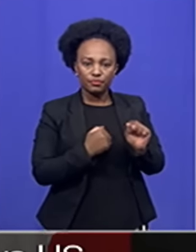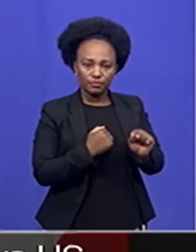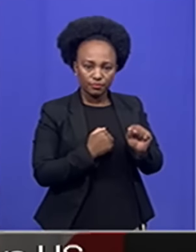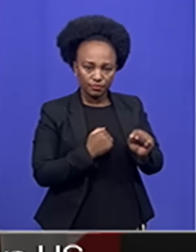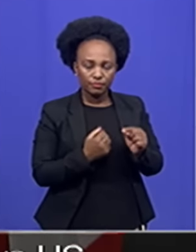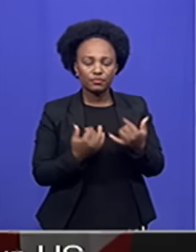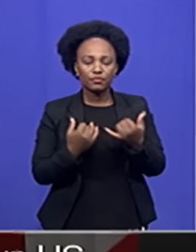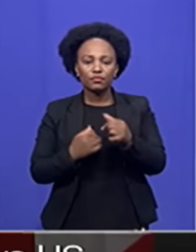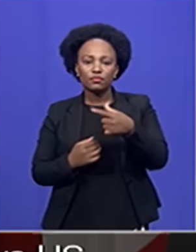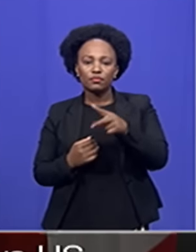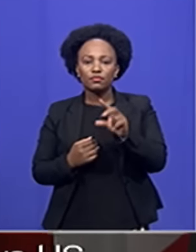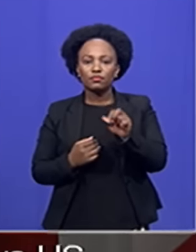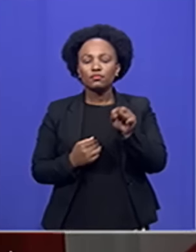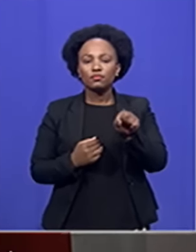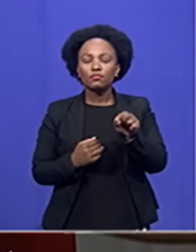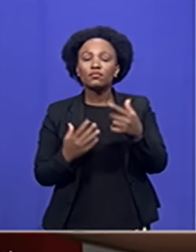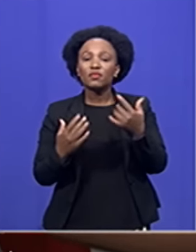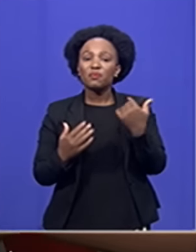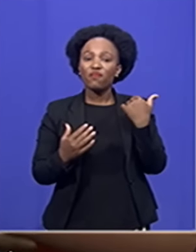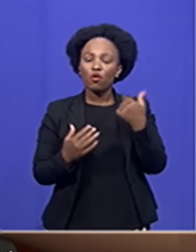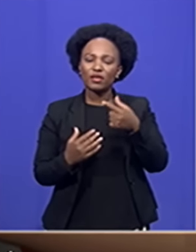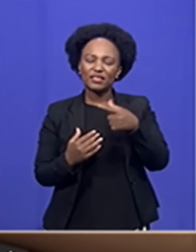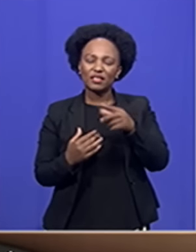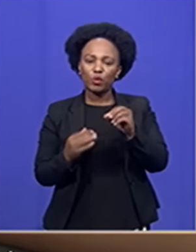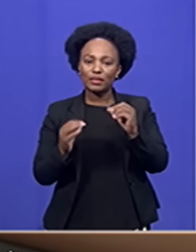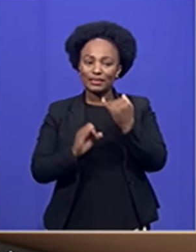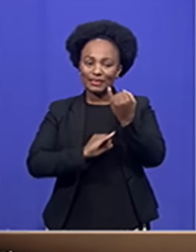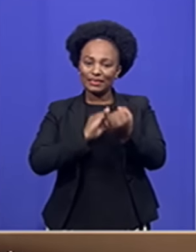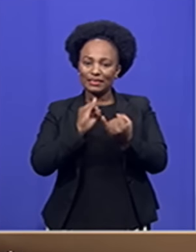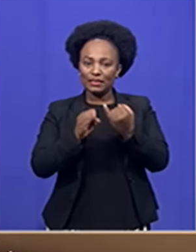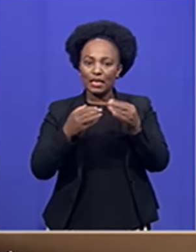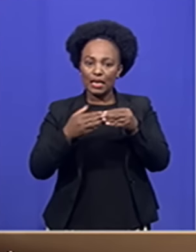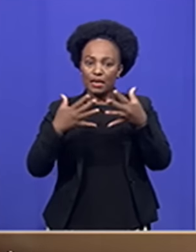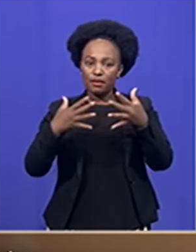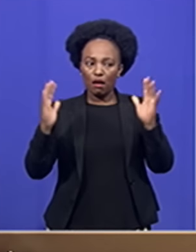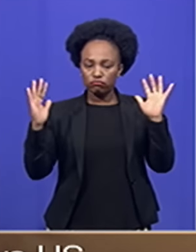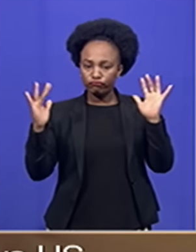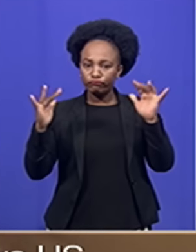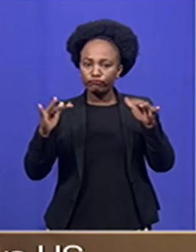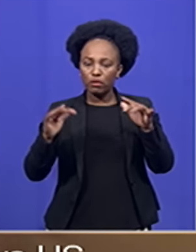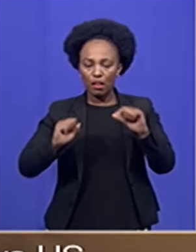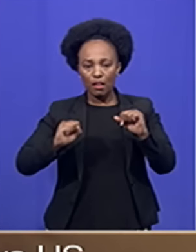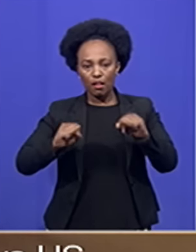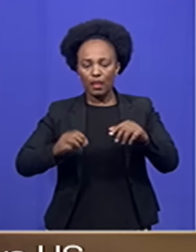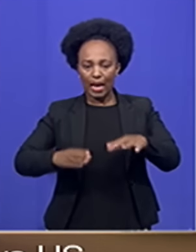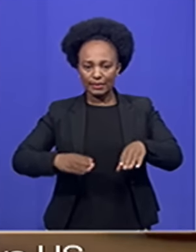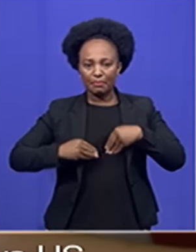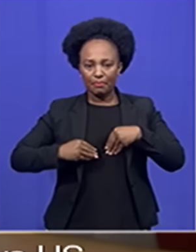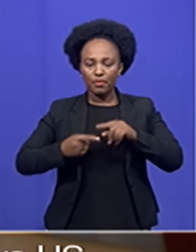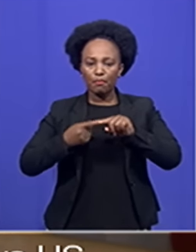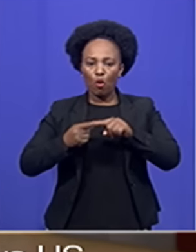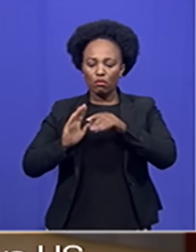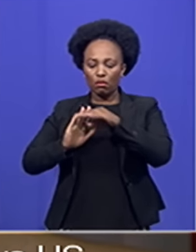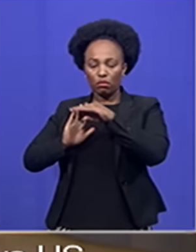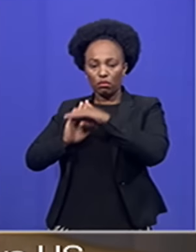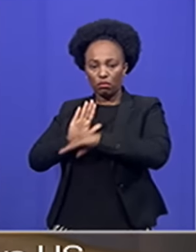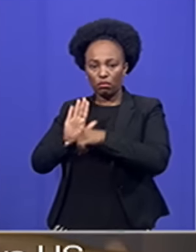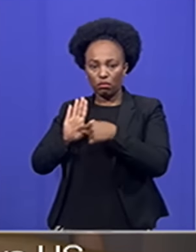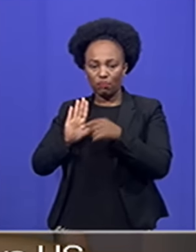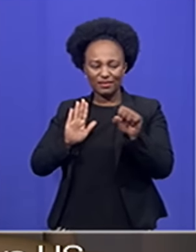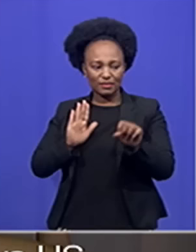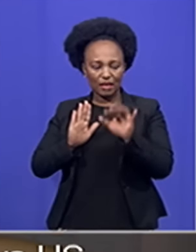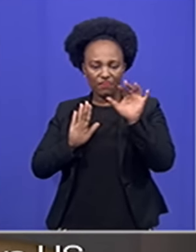sa G20 se leng baetapele ba G20 ba dumelana ka sone gore ke tsone dintlha tse leng gore G20 e ne le mo tlase ga Afrika